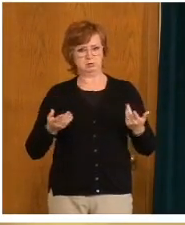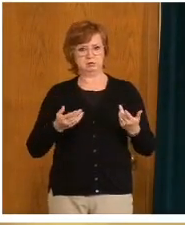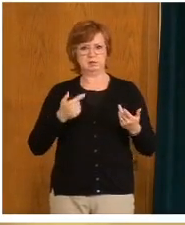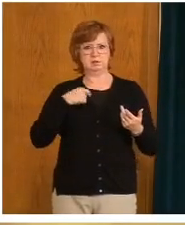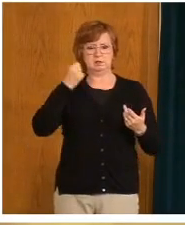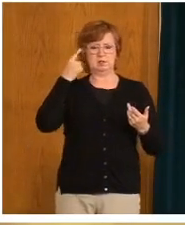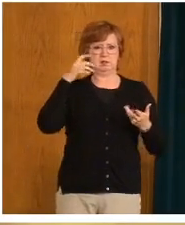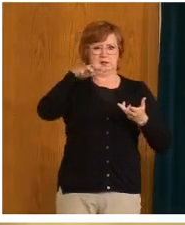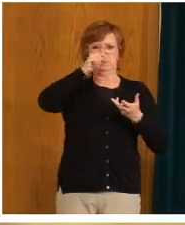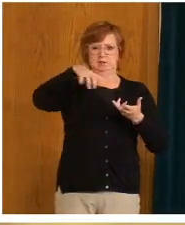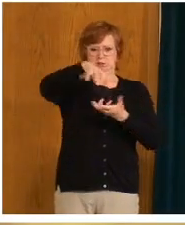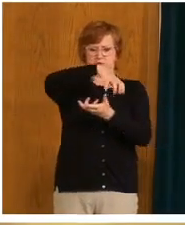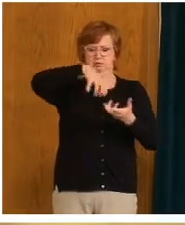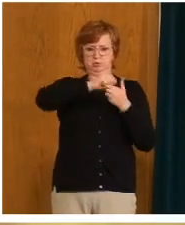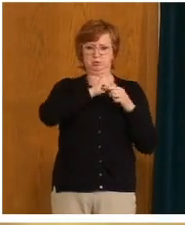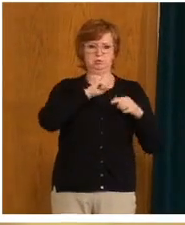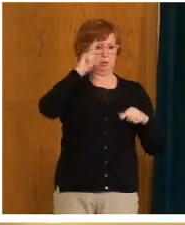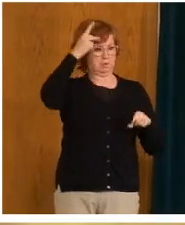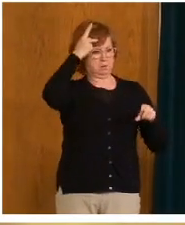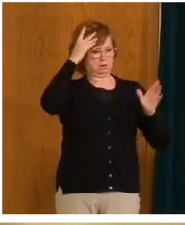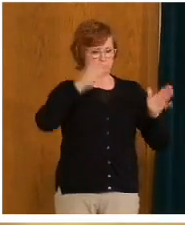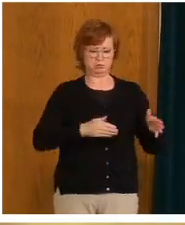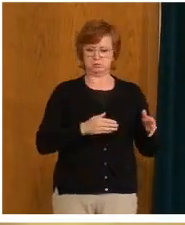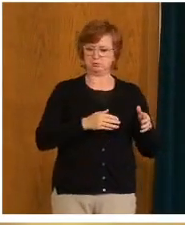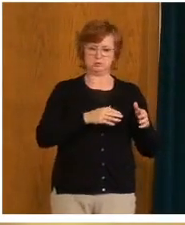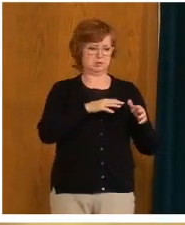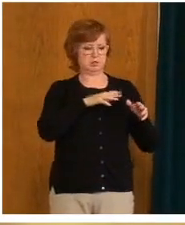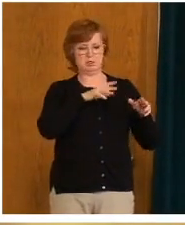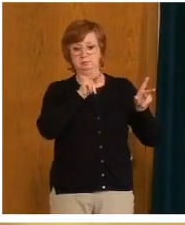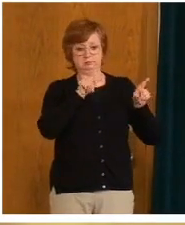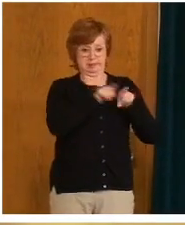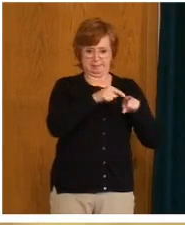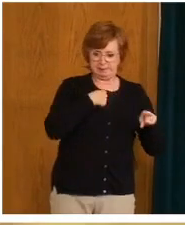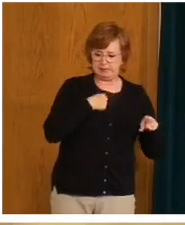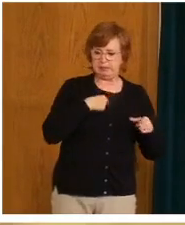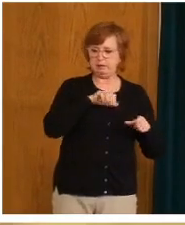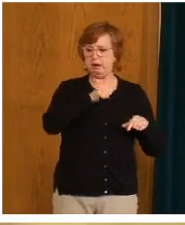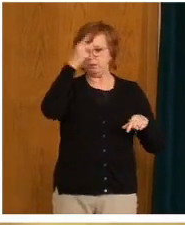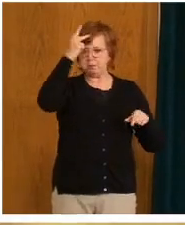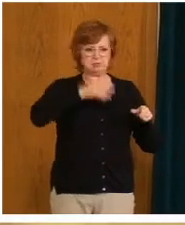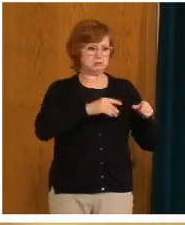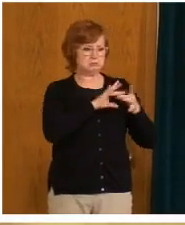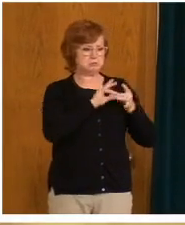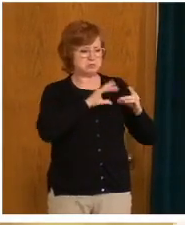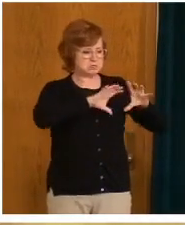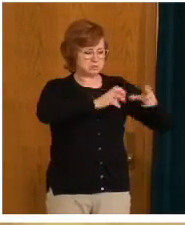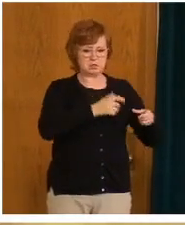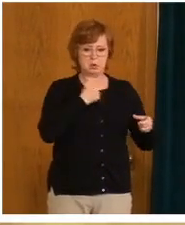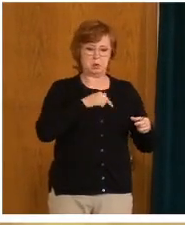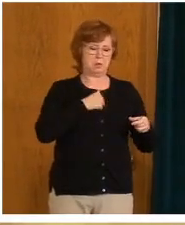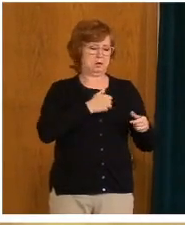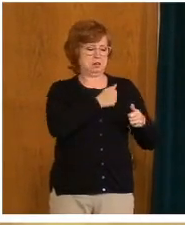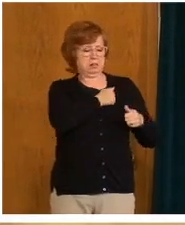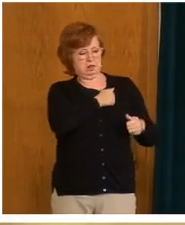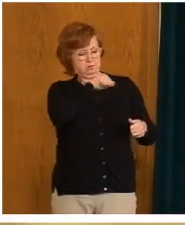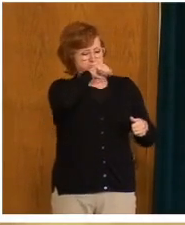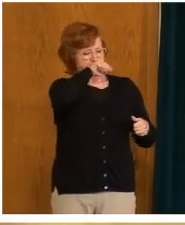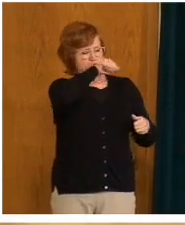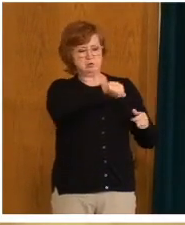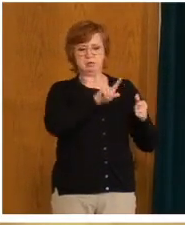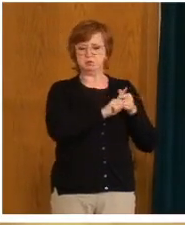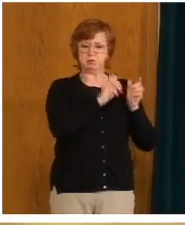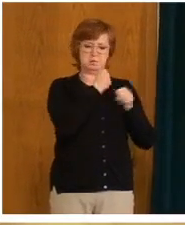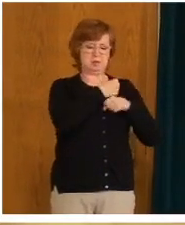politicians like myself and others, that we love imposing these restrictions on people and the general population. And I can tell you today,